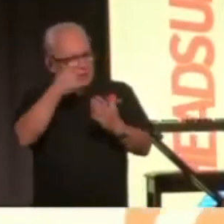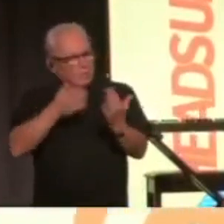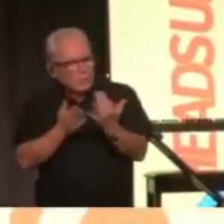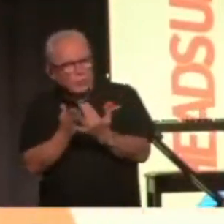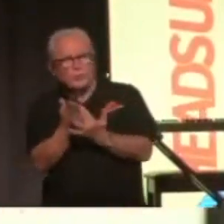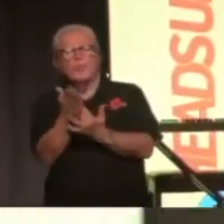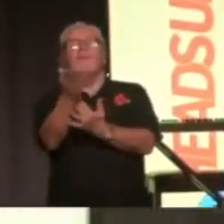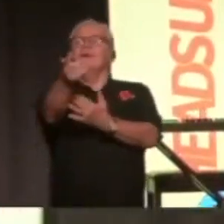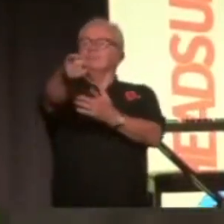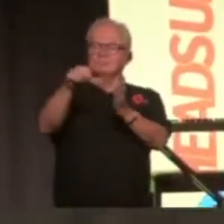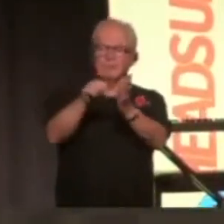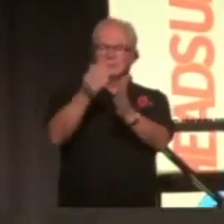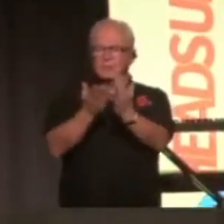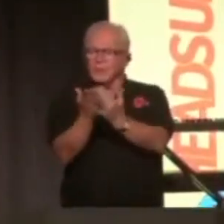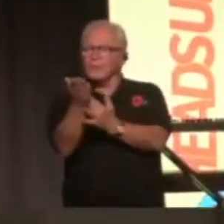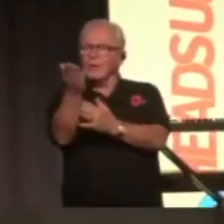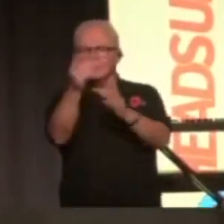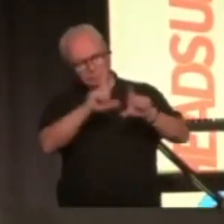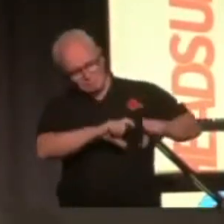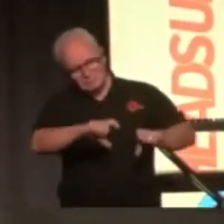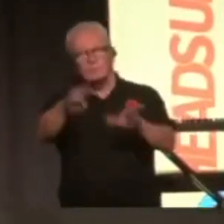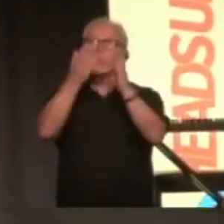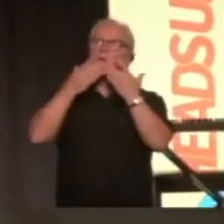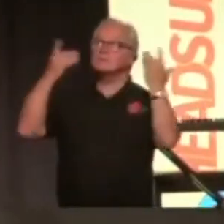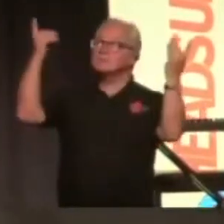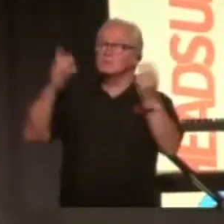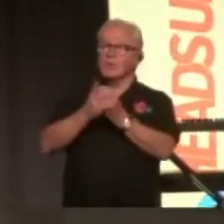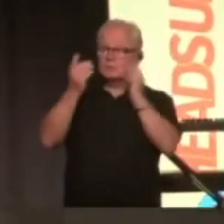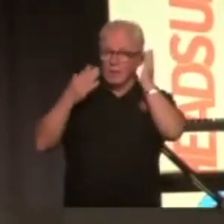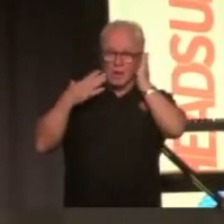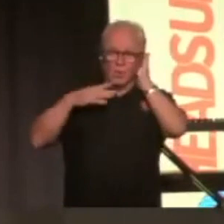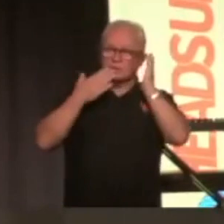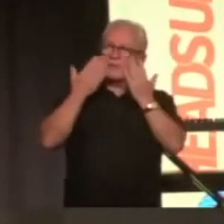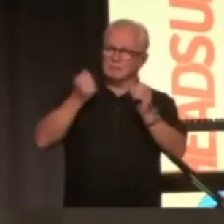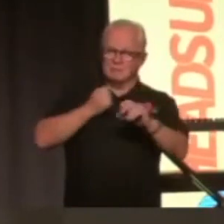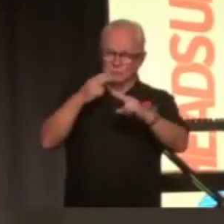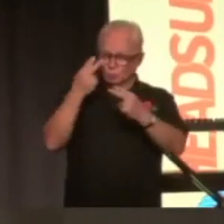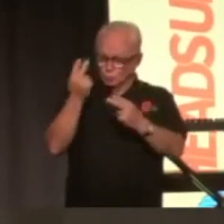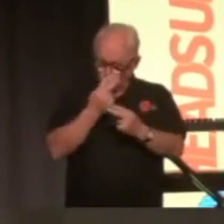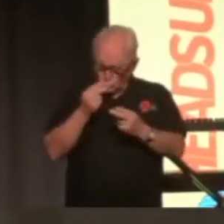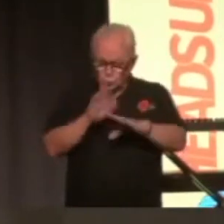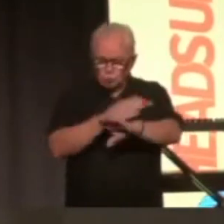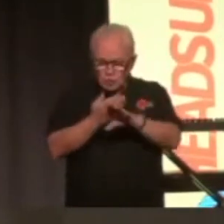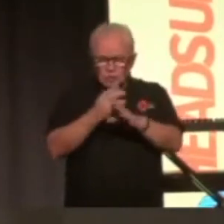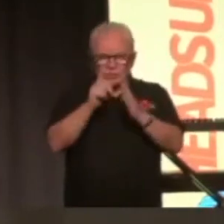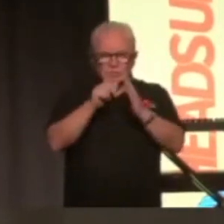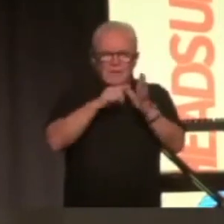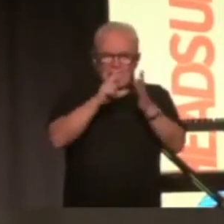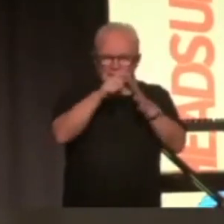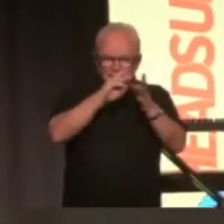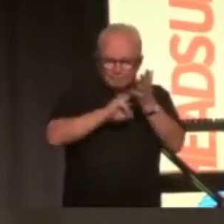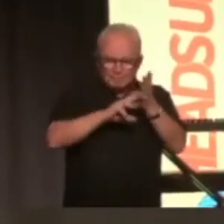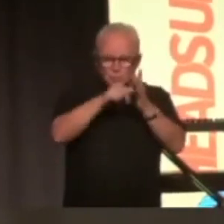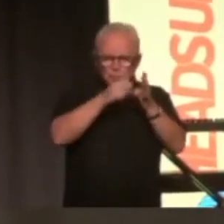it and keep worshiping God in the middle of it. And then I want to thank my two sons, Adam and Jack, and wee Stace. You